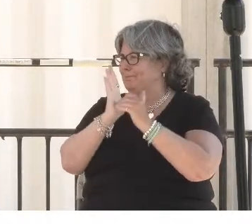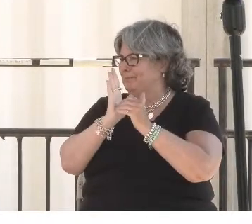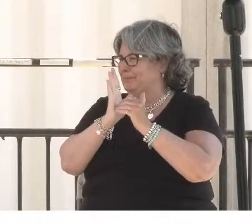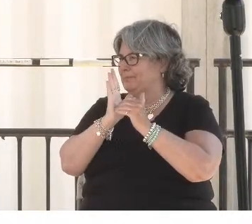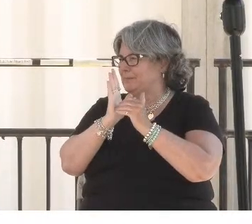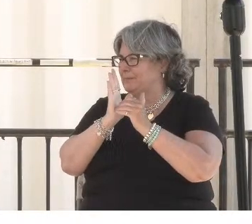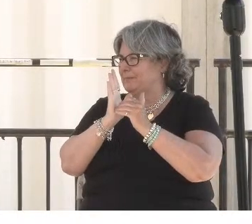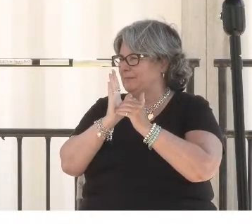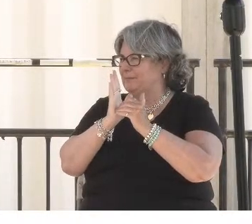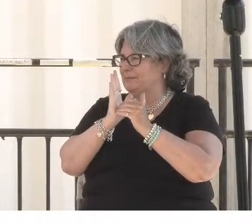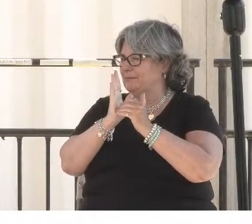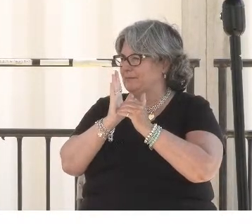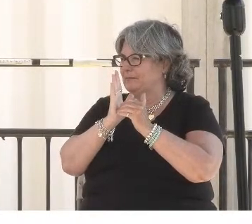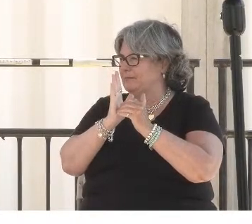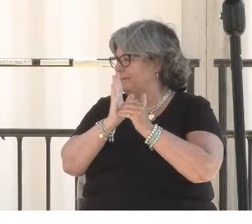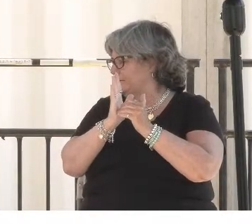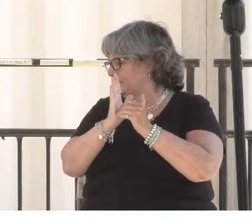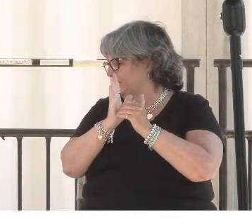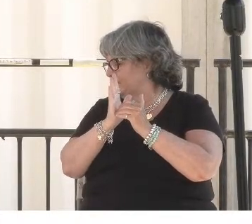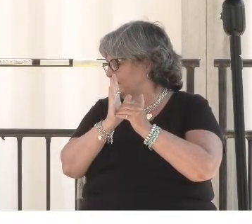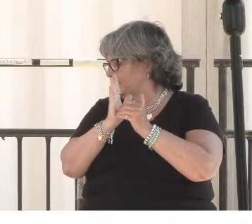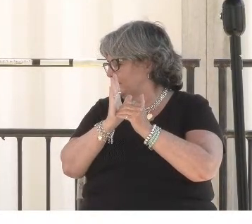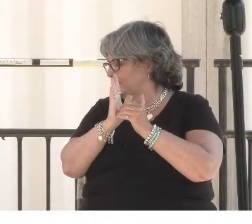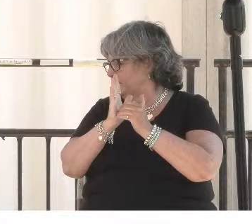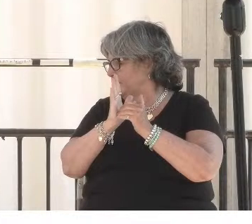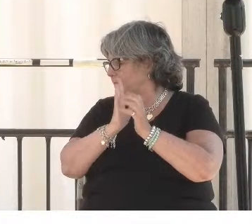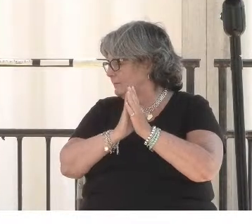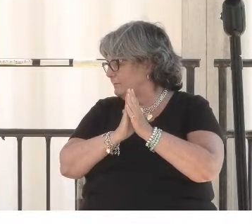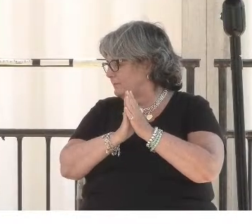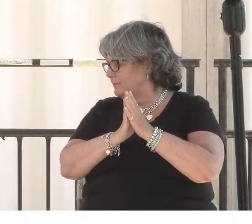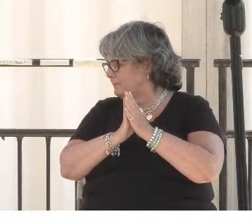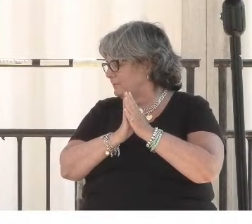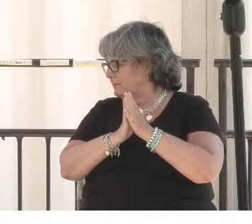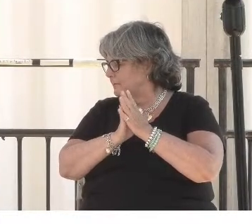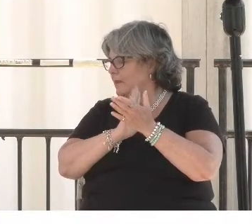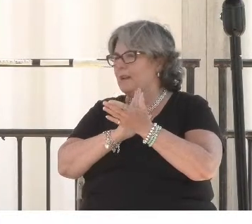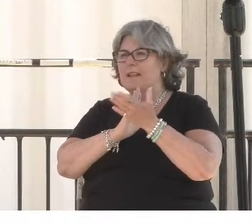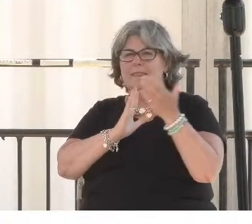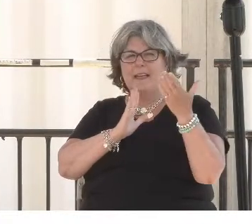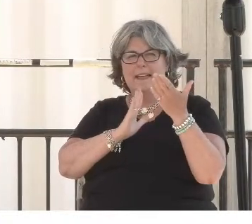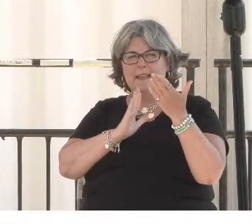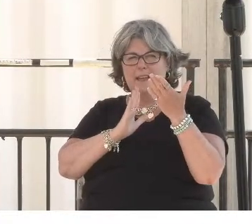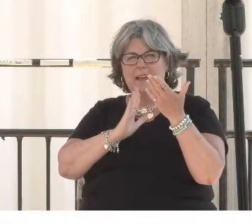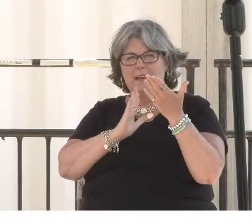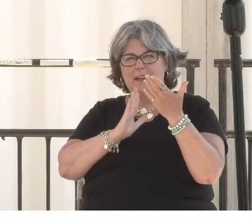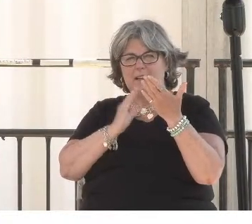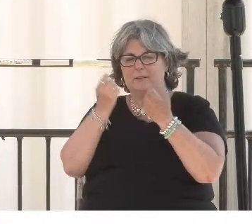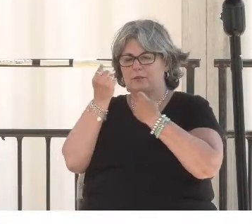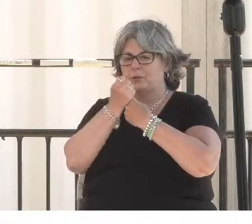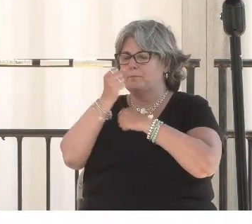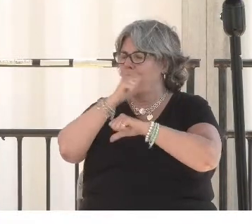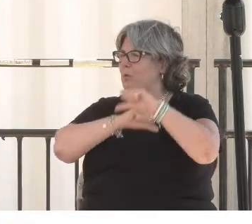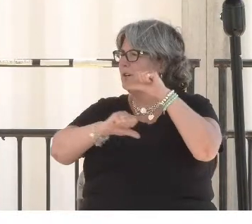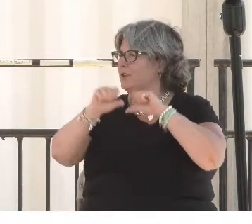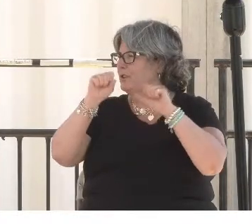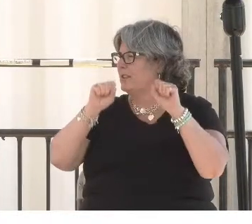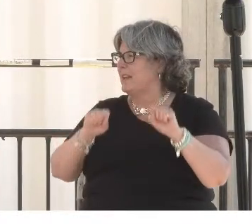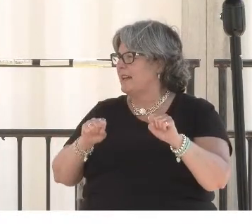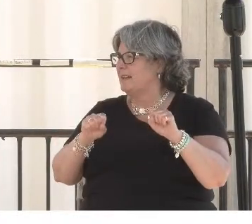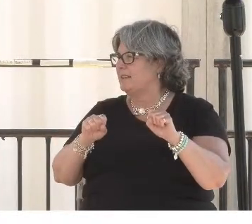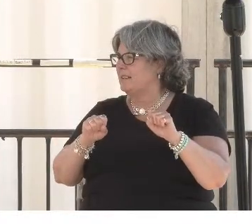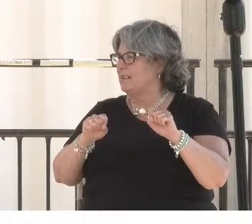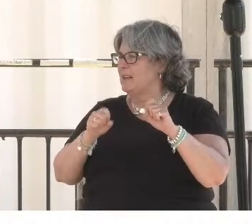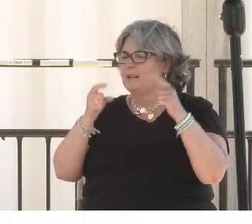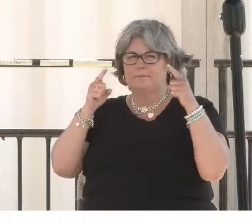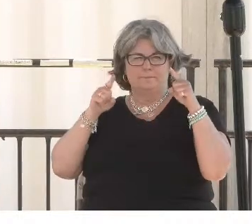maybe frackers, you know, would have to. They can be allies in this fight immediately, but tell us about the state of things